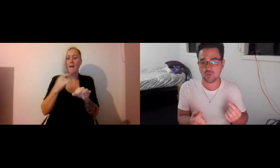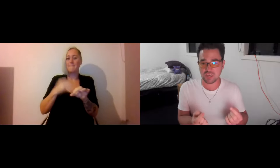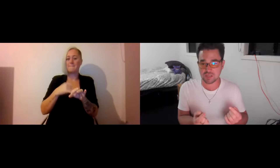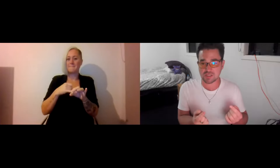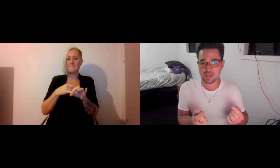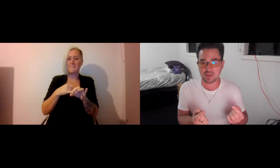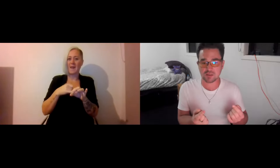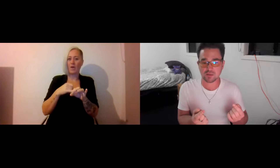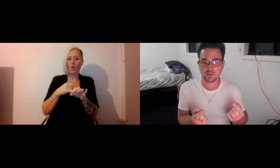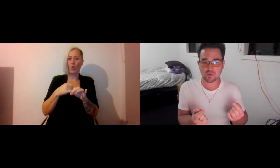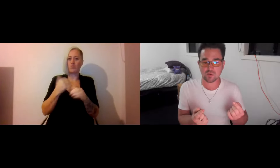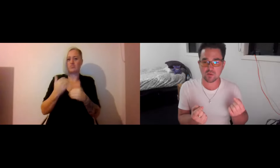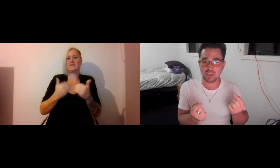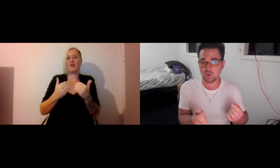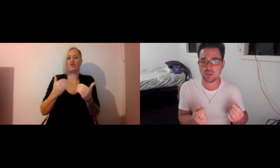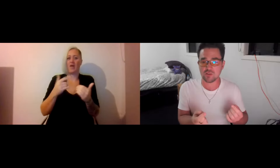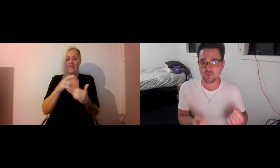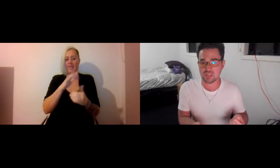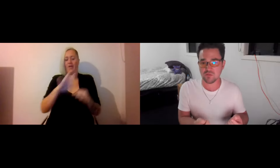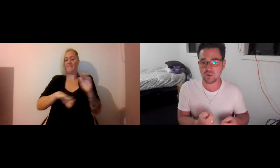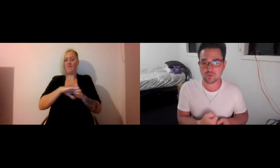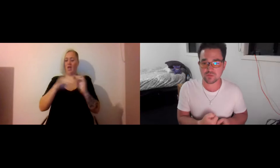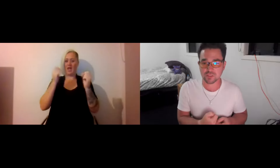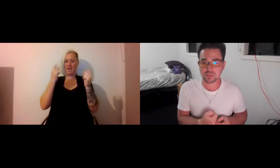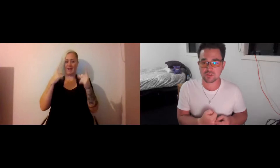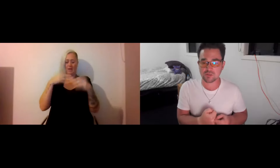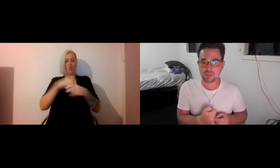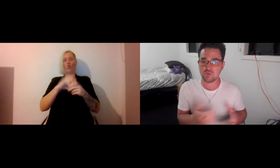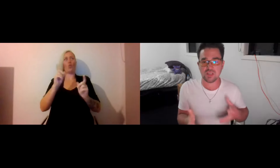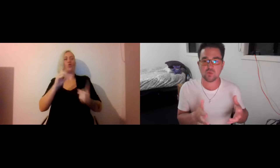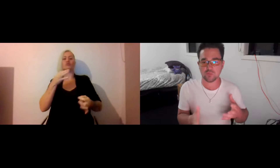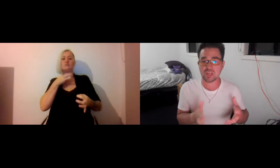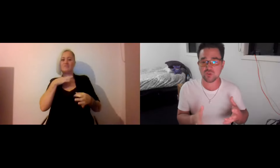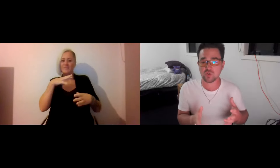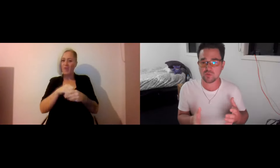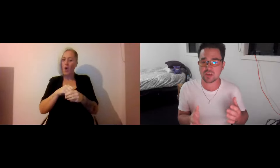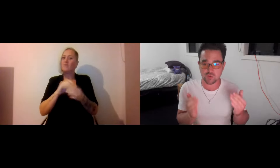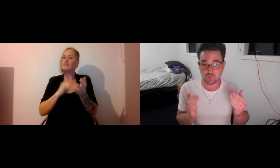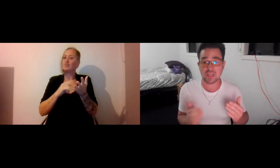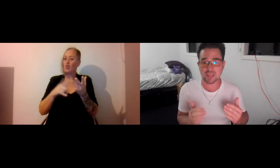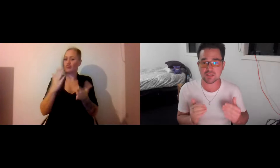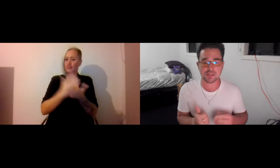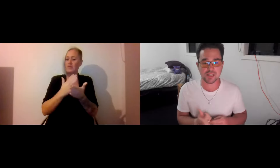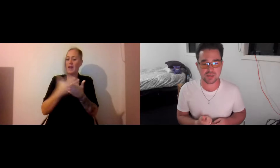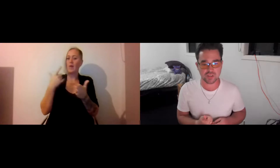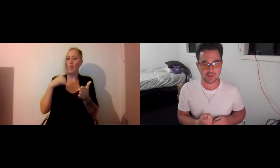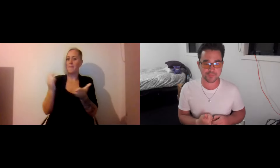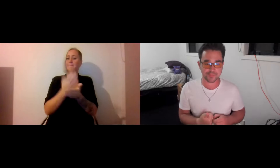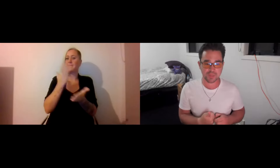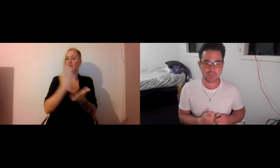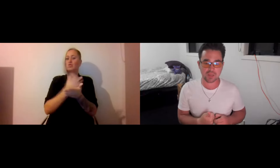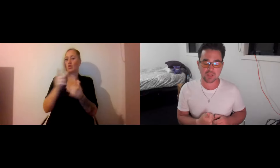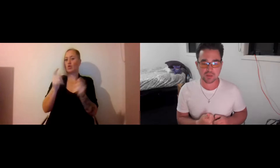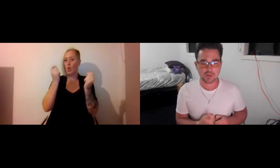not fully understand, including the risks involved. So you really want to make sure that you really understand each